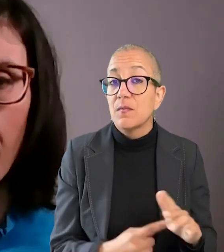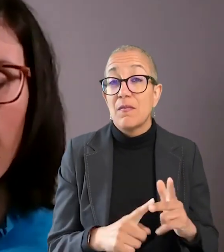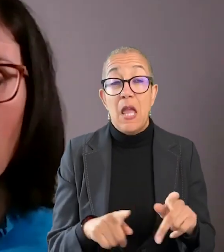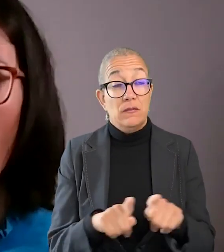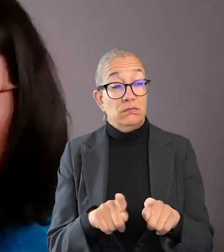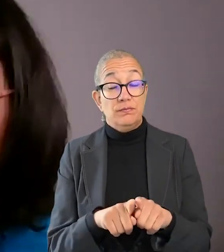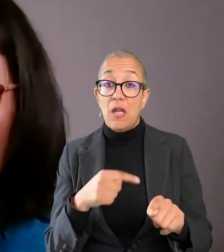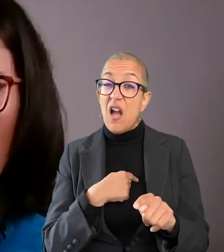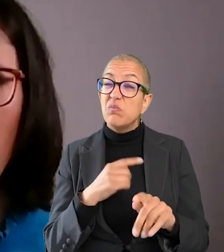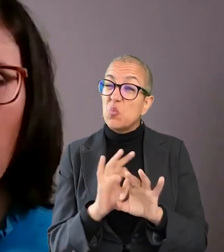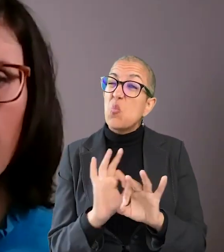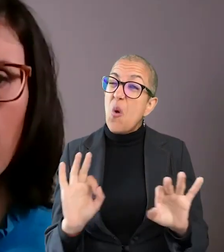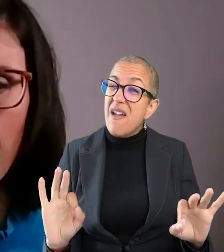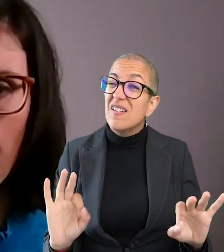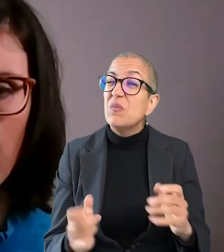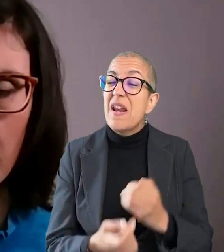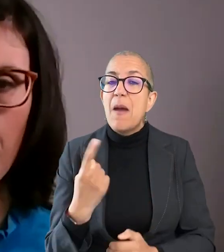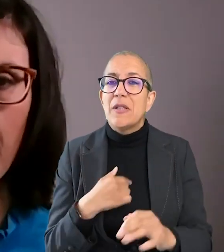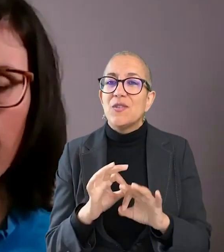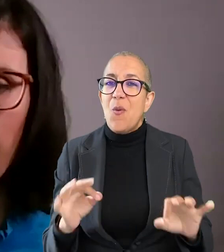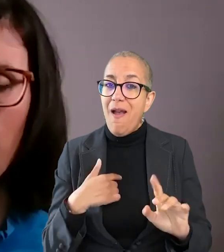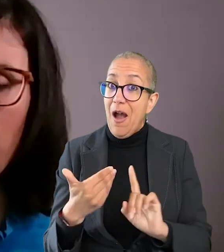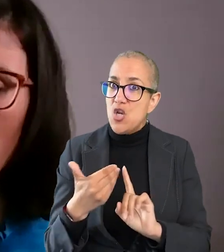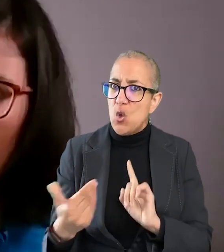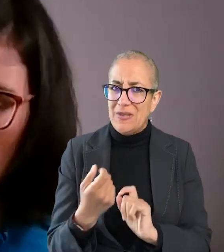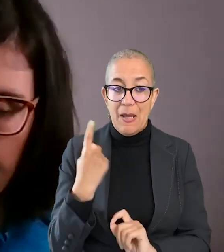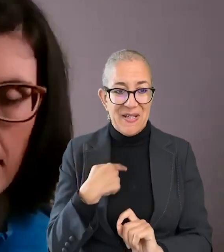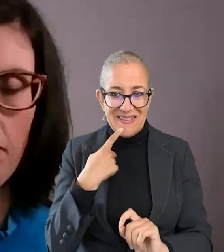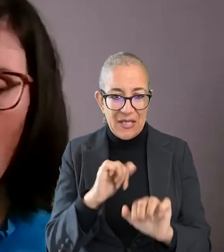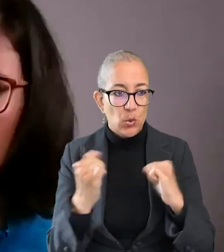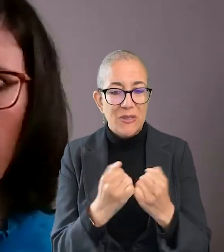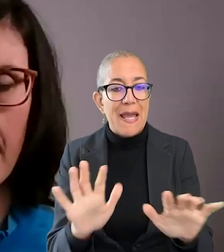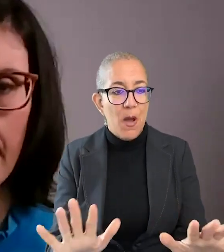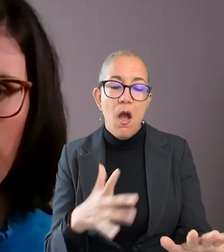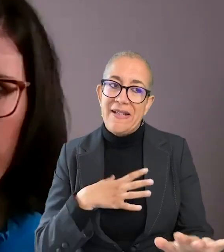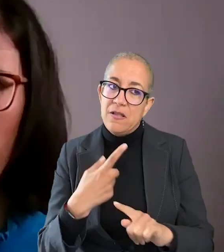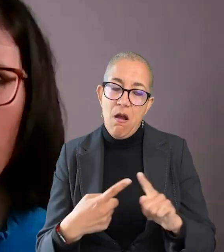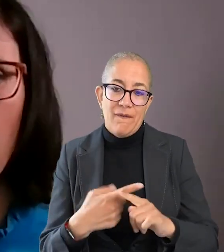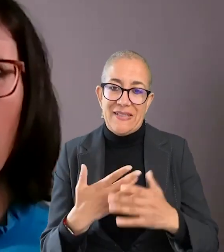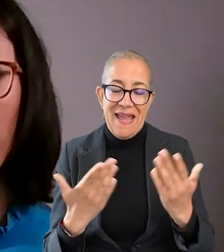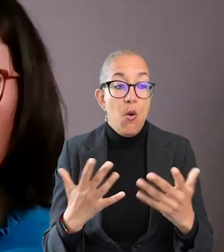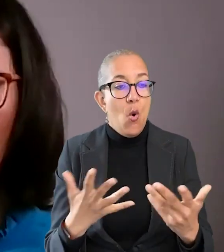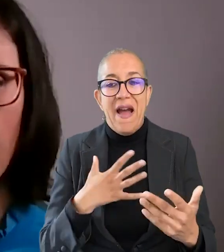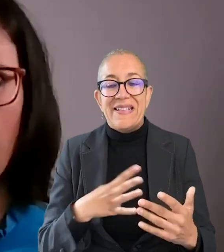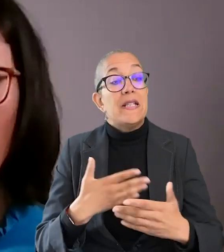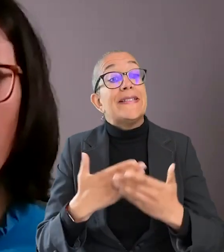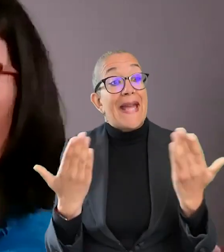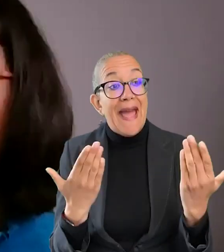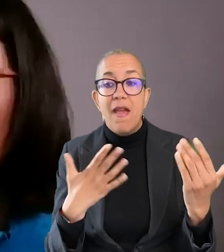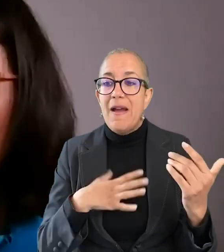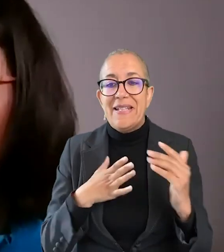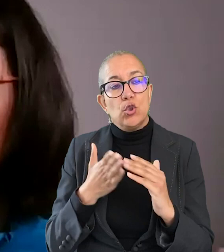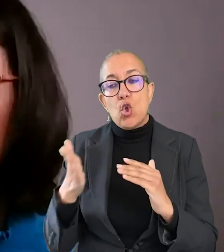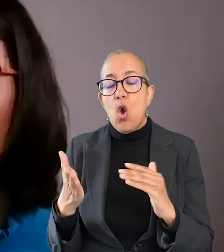be very quiet when that happens. I notice it's happening. I say to my team, look, I need half a day, I need a day, I need to go and do